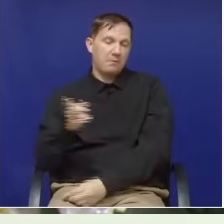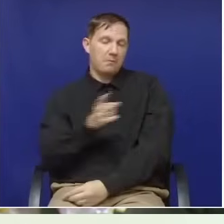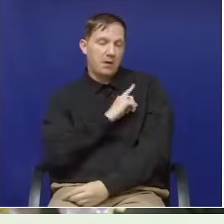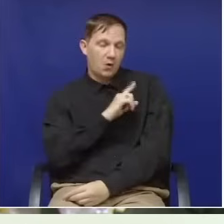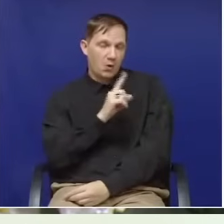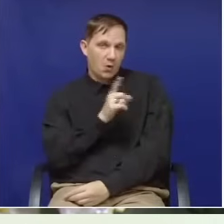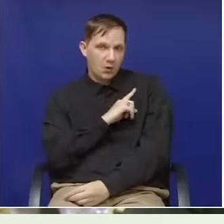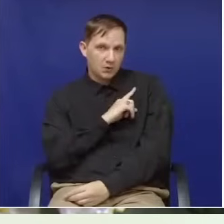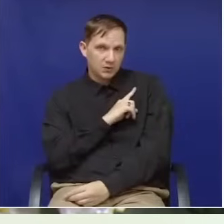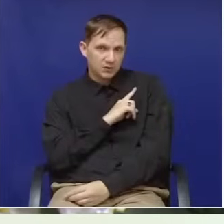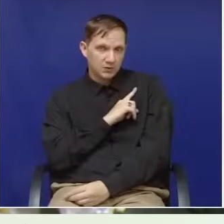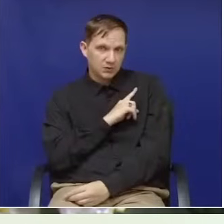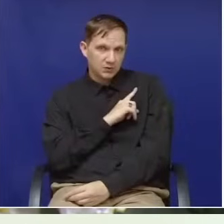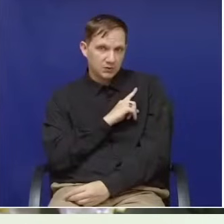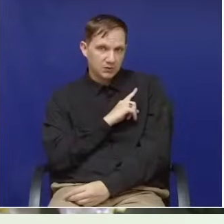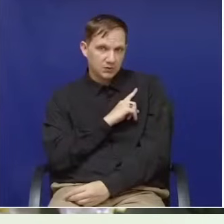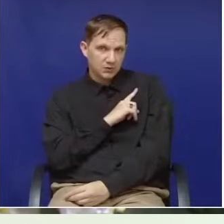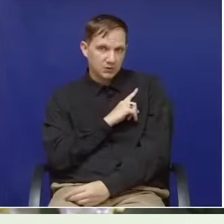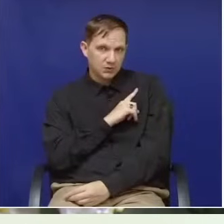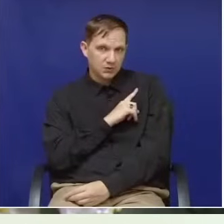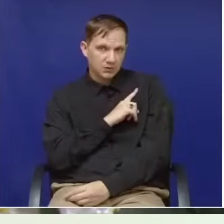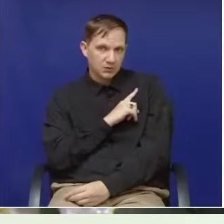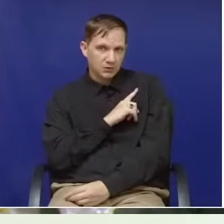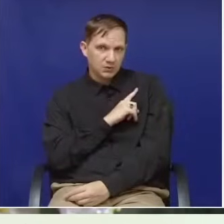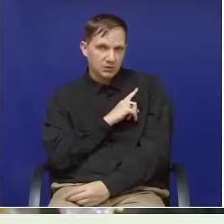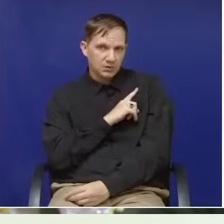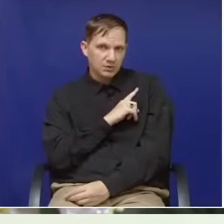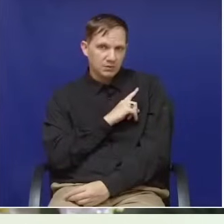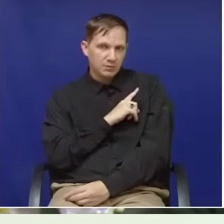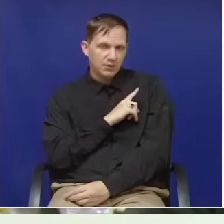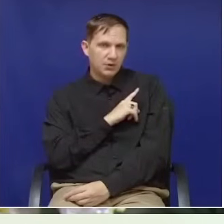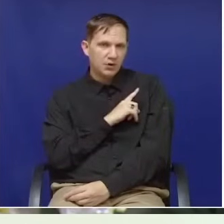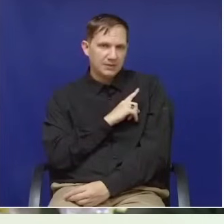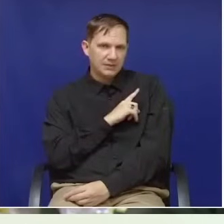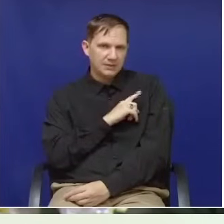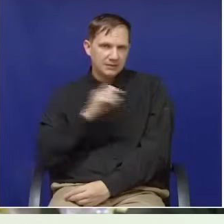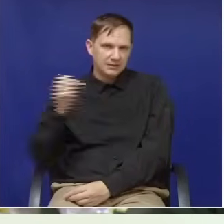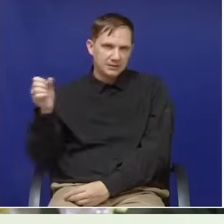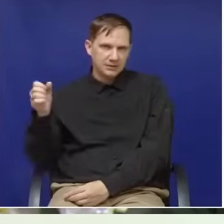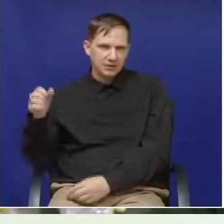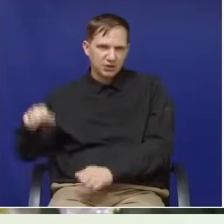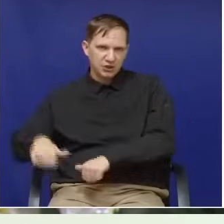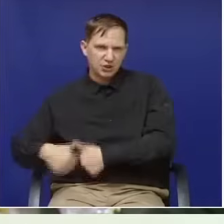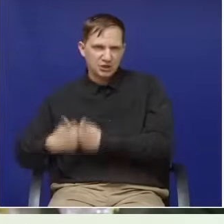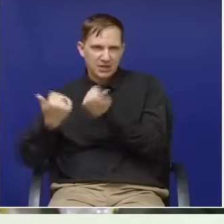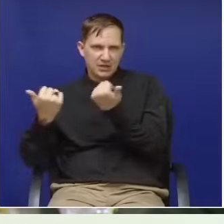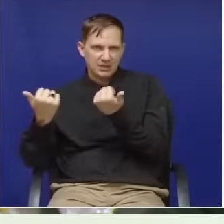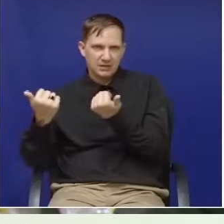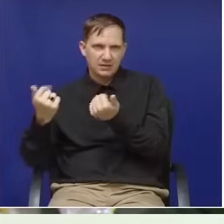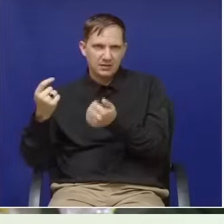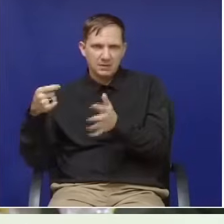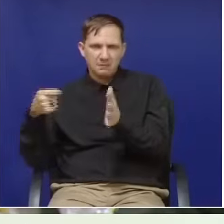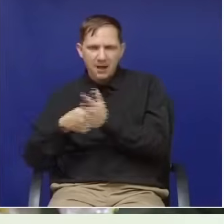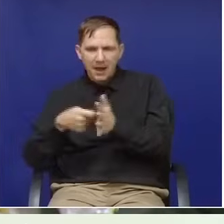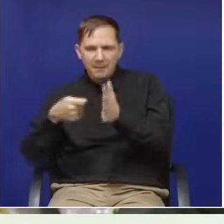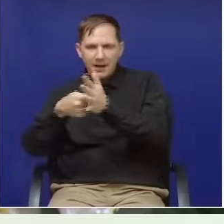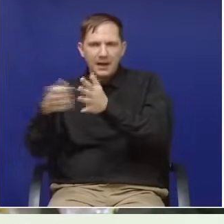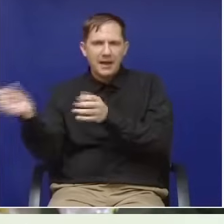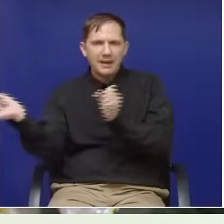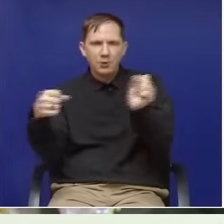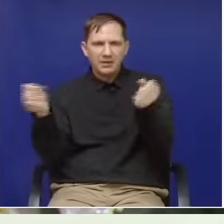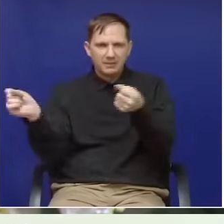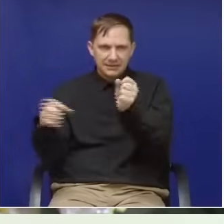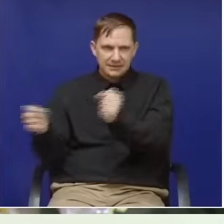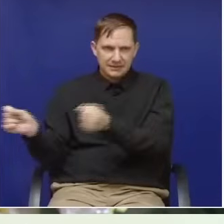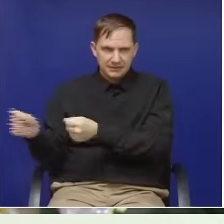because of the procurement challenges that we're confronted with. So there is a need to professionalize how